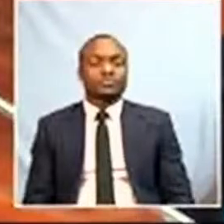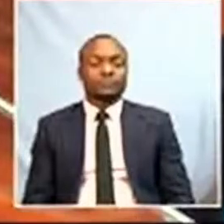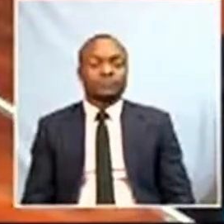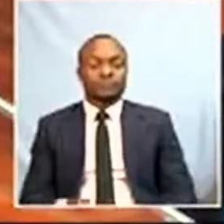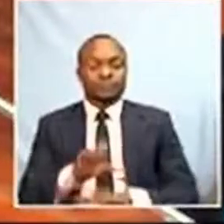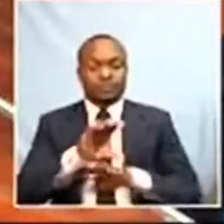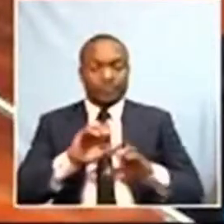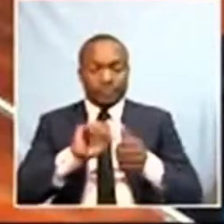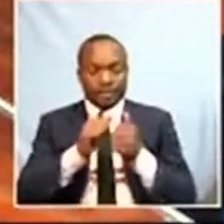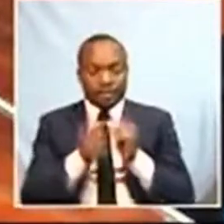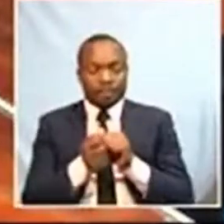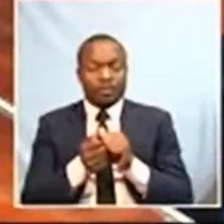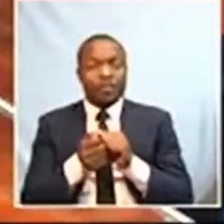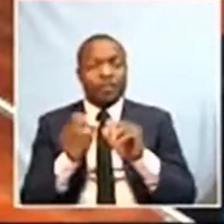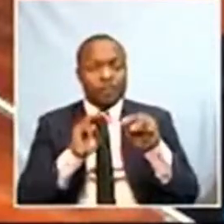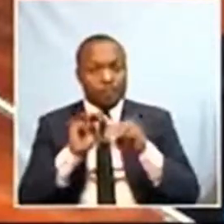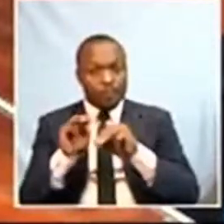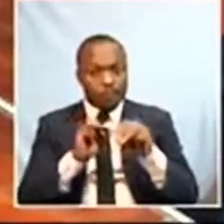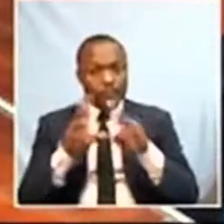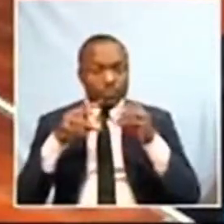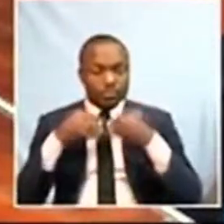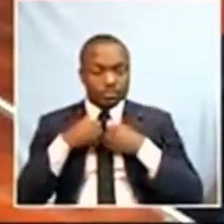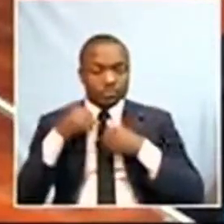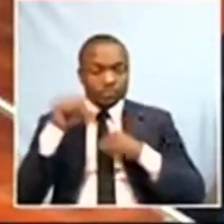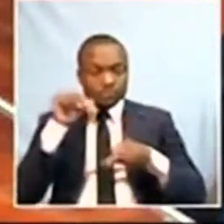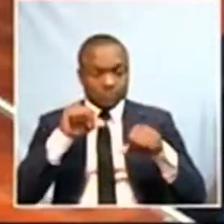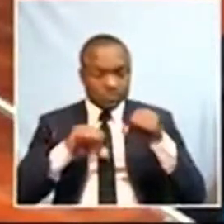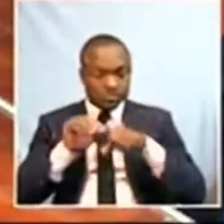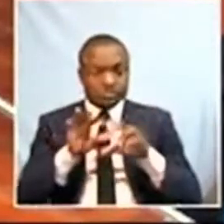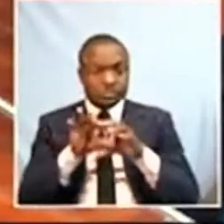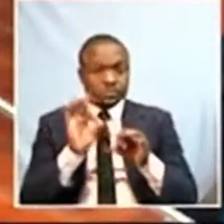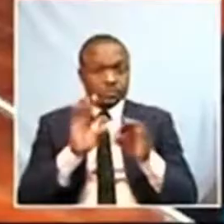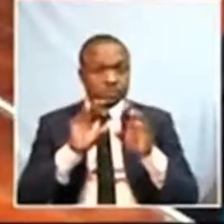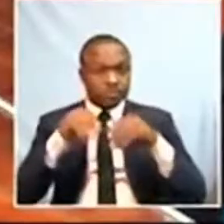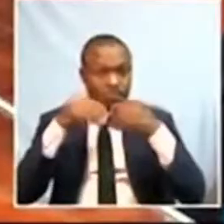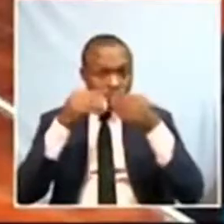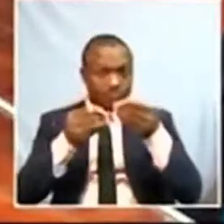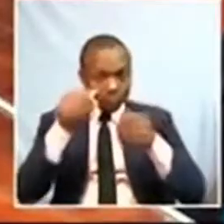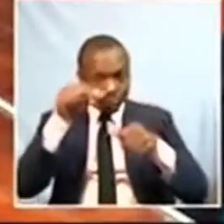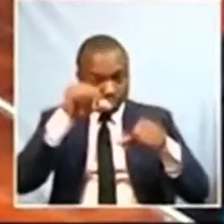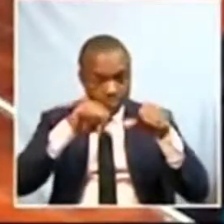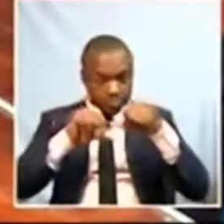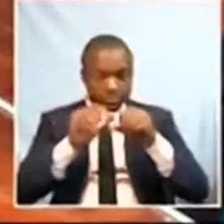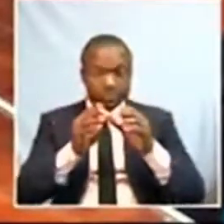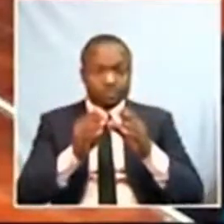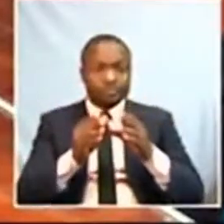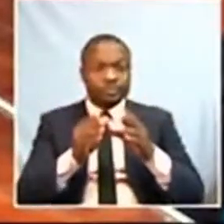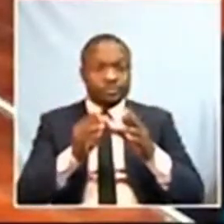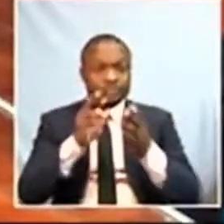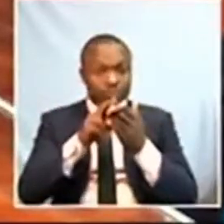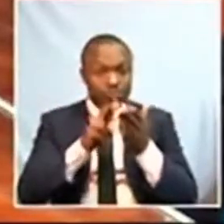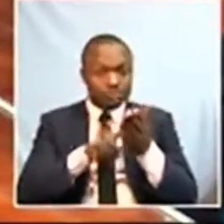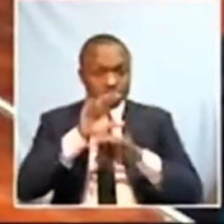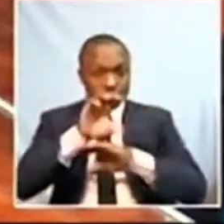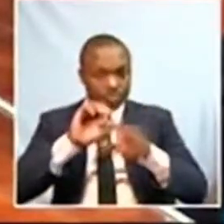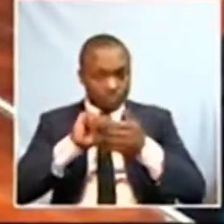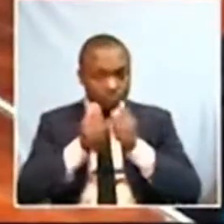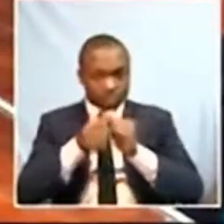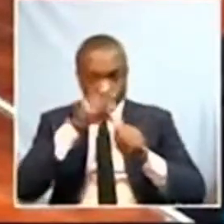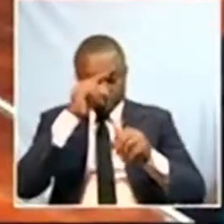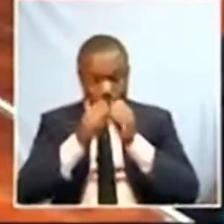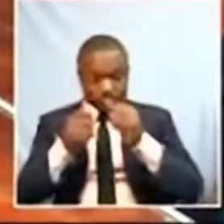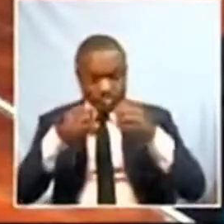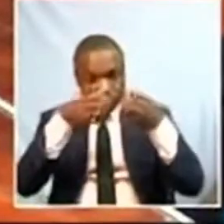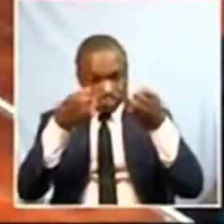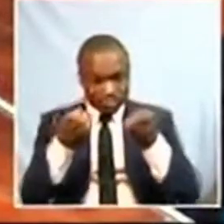Cause of query. Management acknowledges the observation made by the auditors and wishes to report that the cause of query is due to